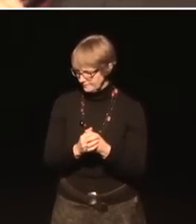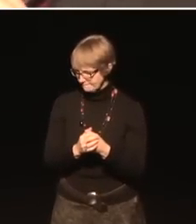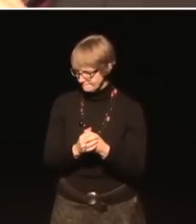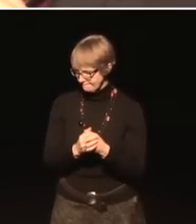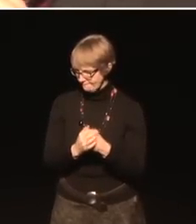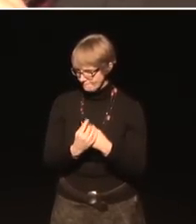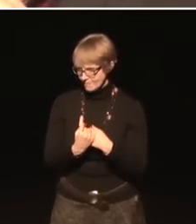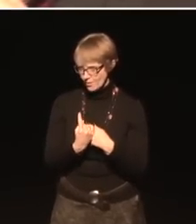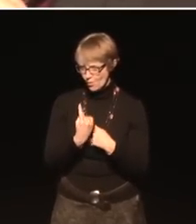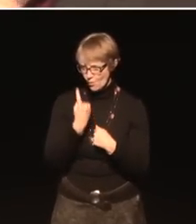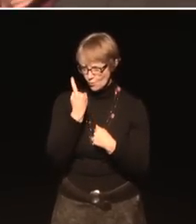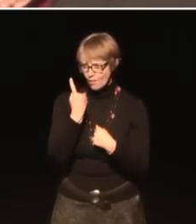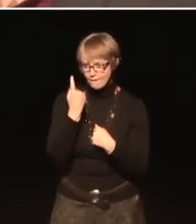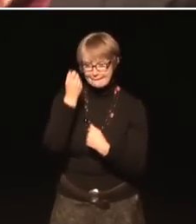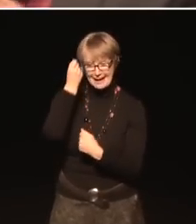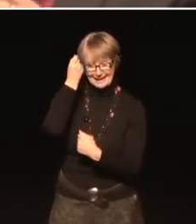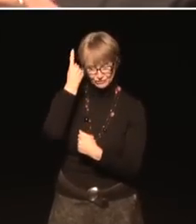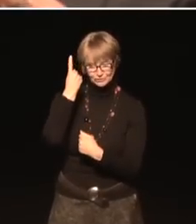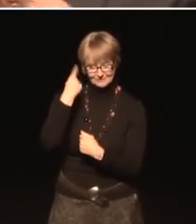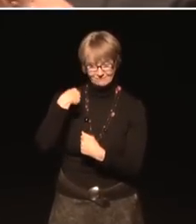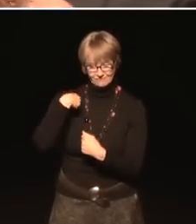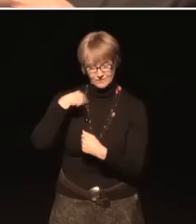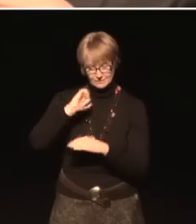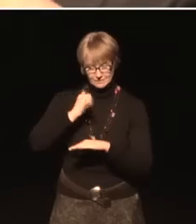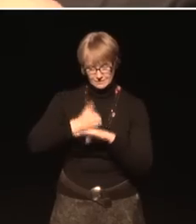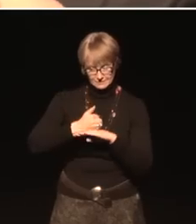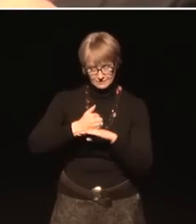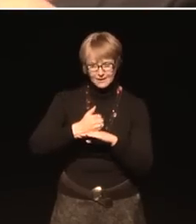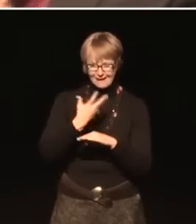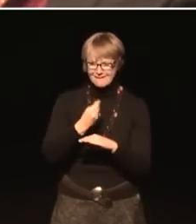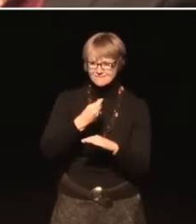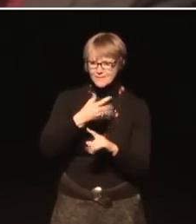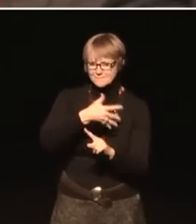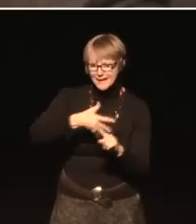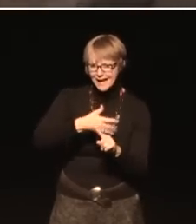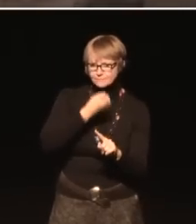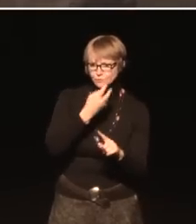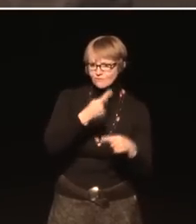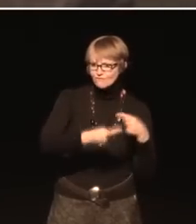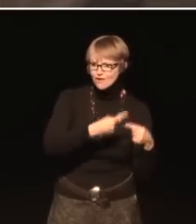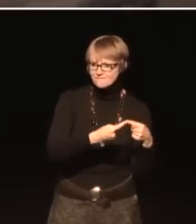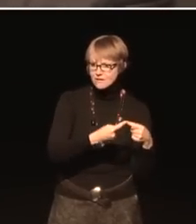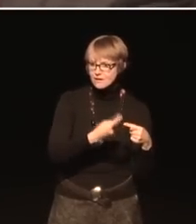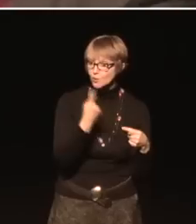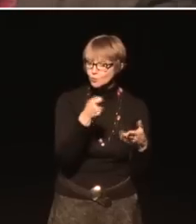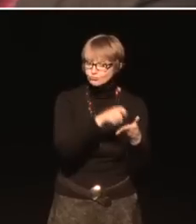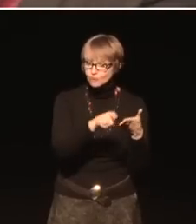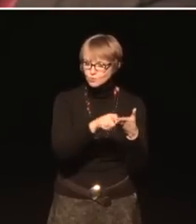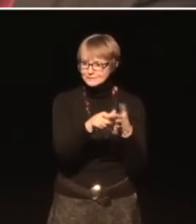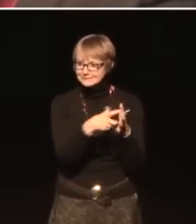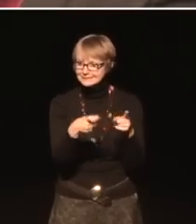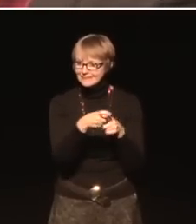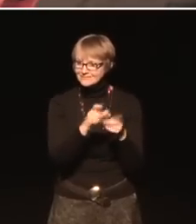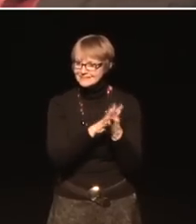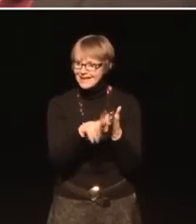that we're starting up. It's quite interesting looking at Behind the Beautiful Forevers and going, well, David Hare... You know, you wouldn't think